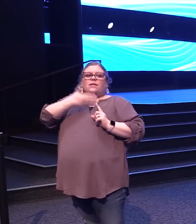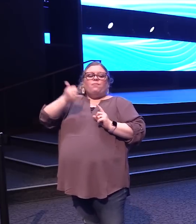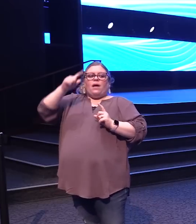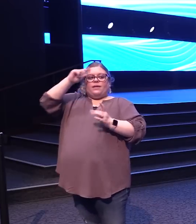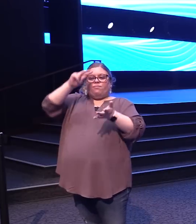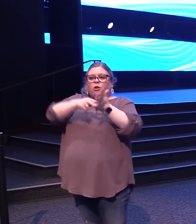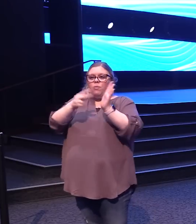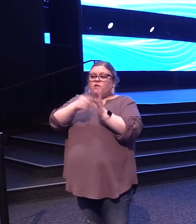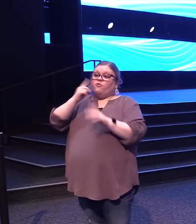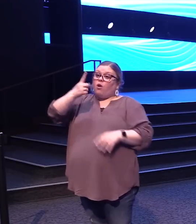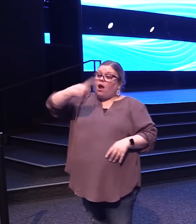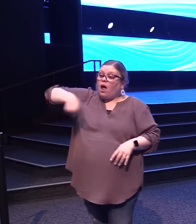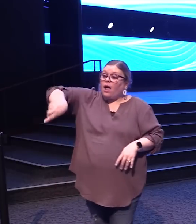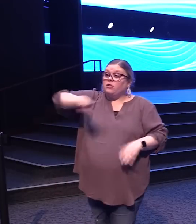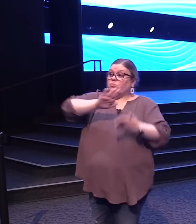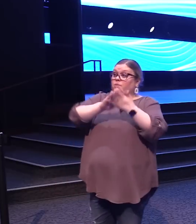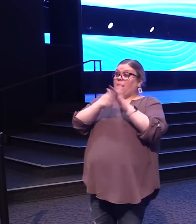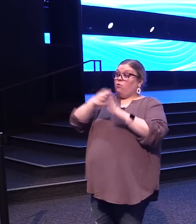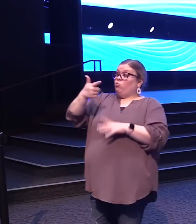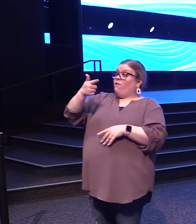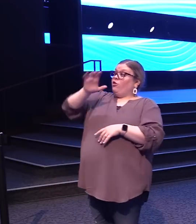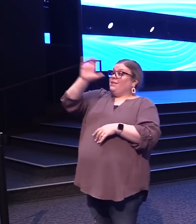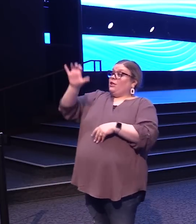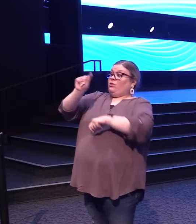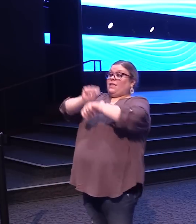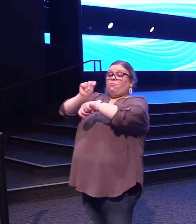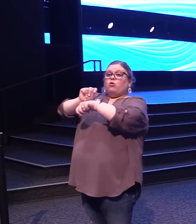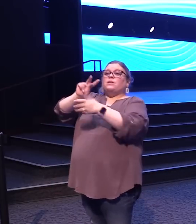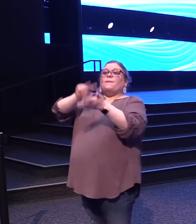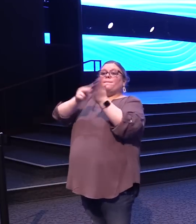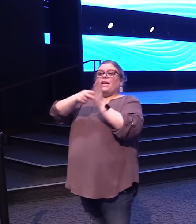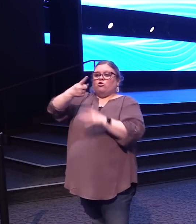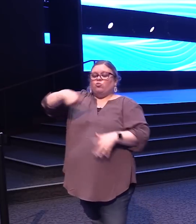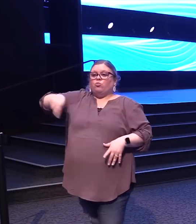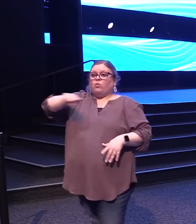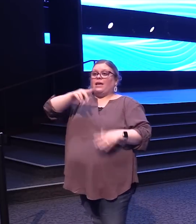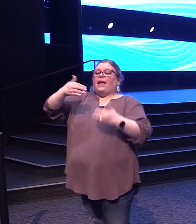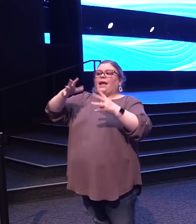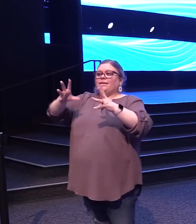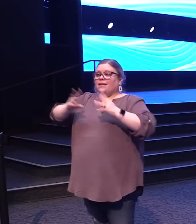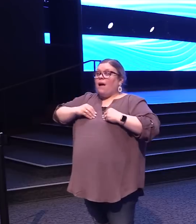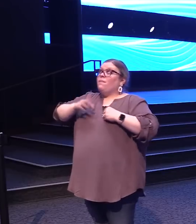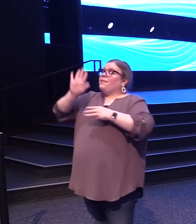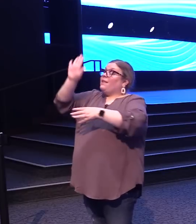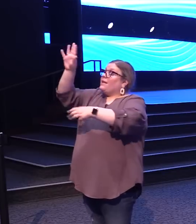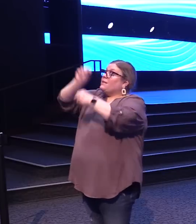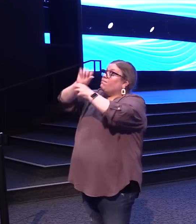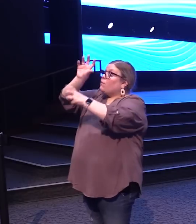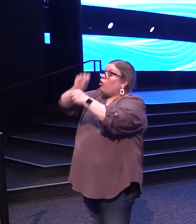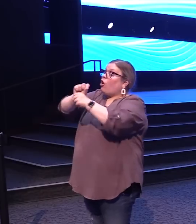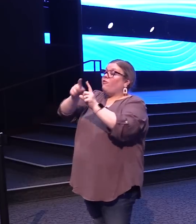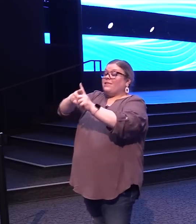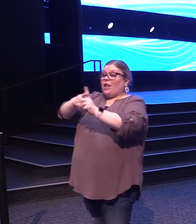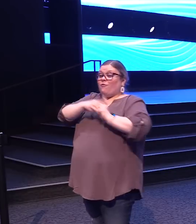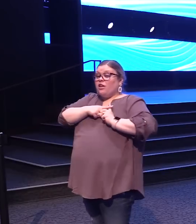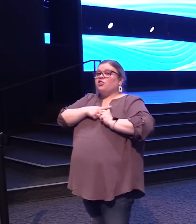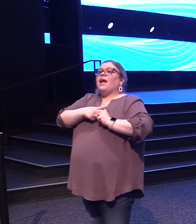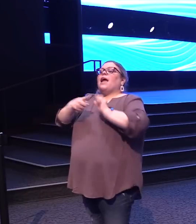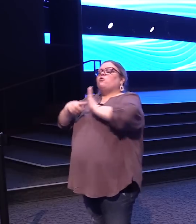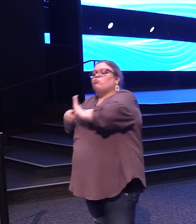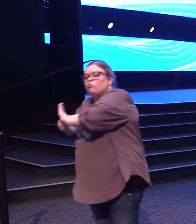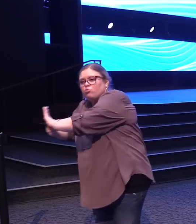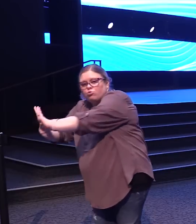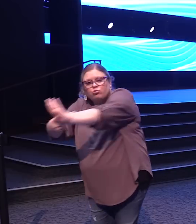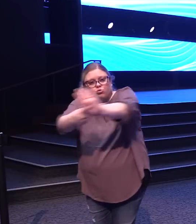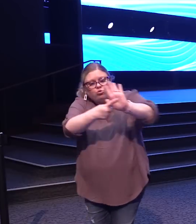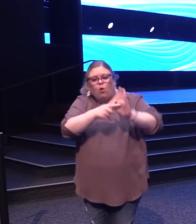for you and I being 21st century temples than to take the miracle of salvation out to this